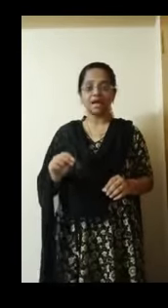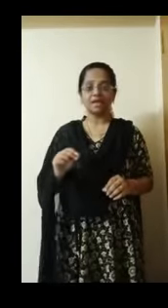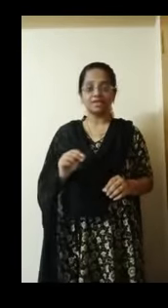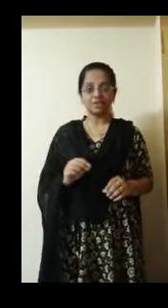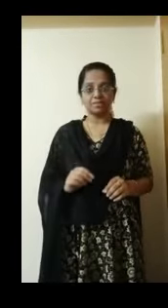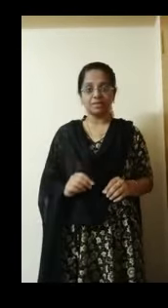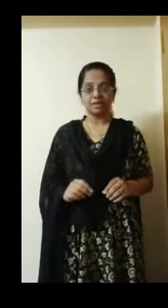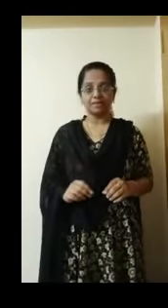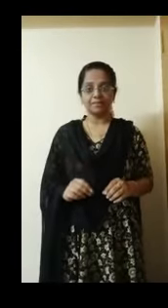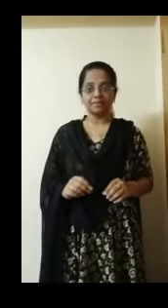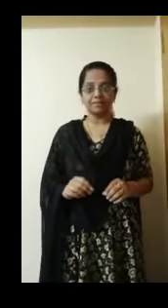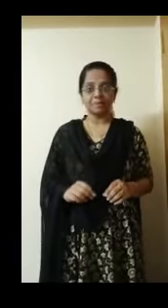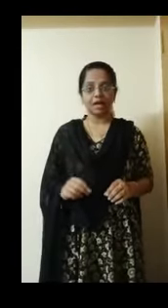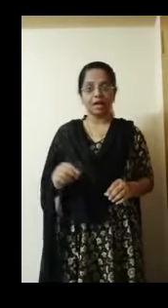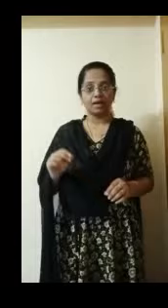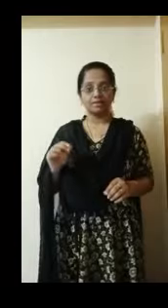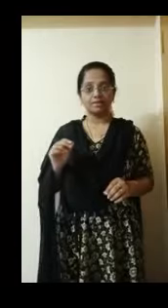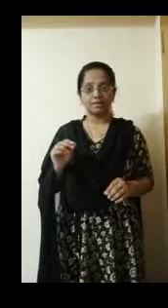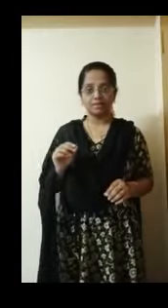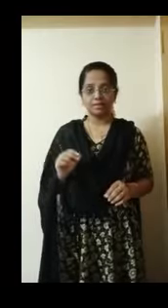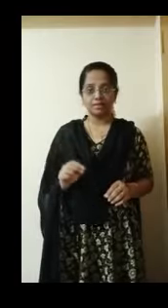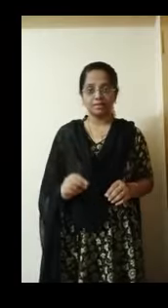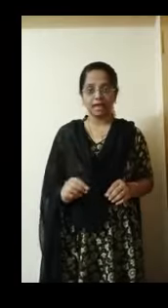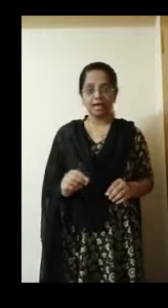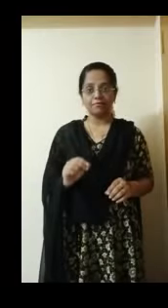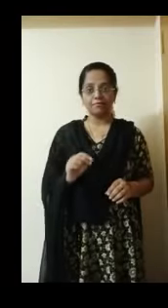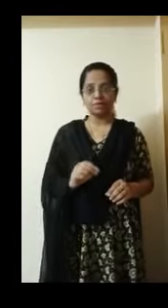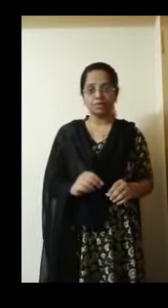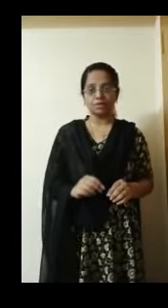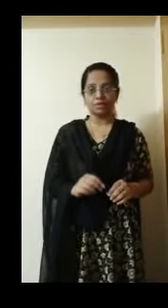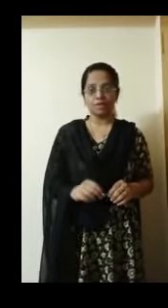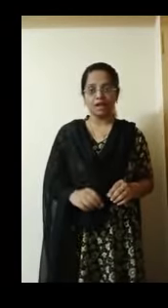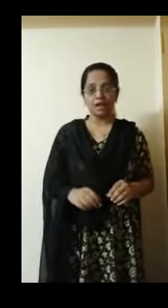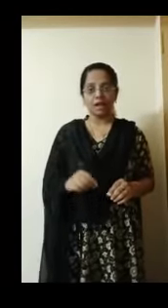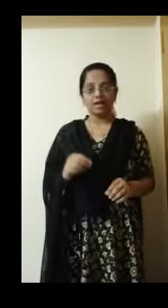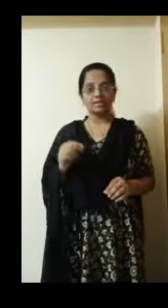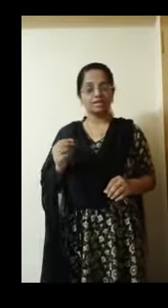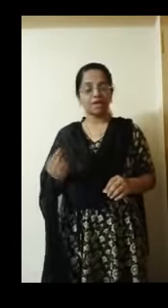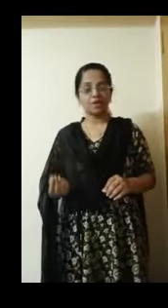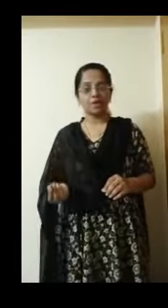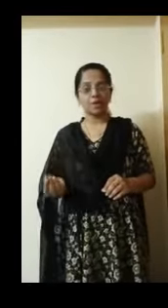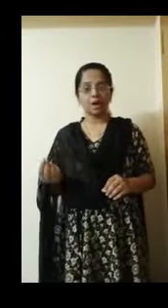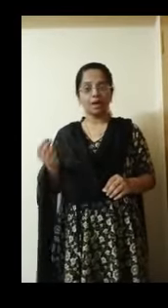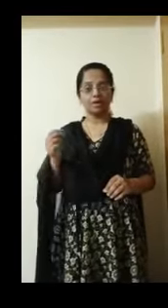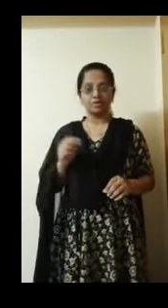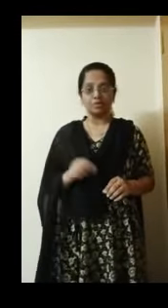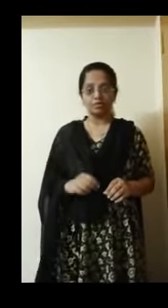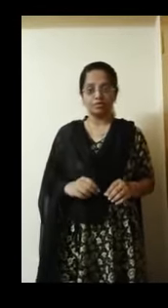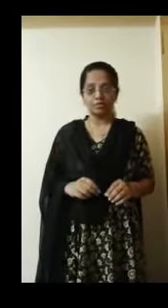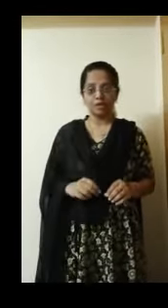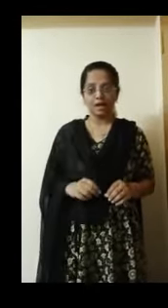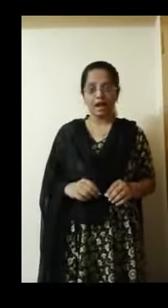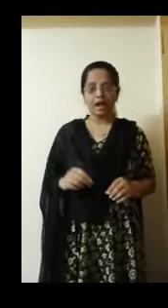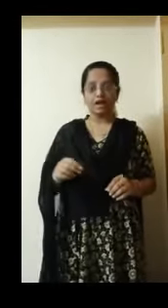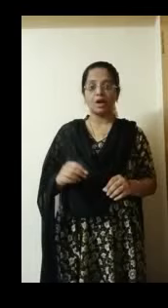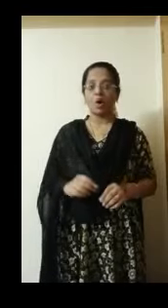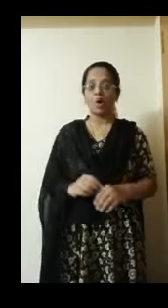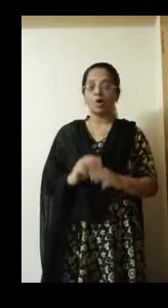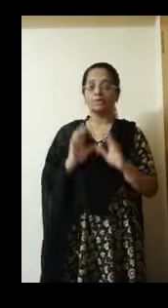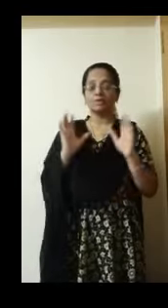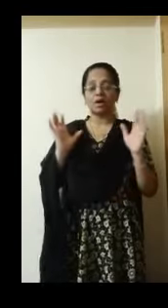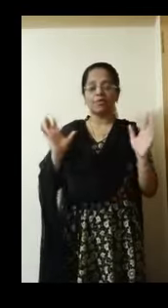eaves and chimneys and tile floors. And stucco and roof